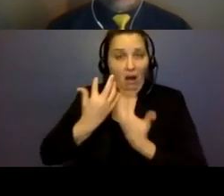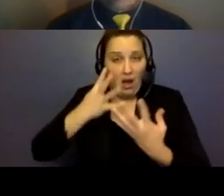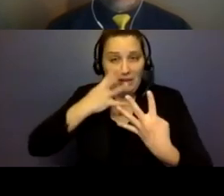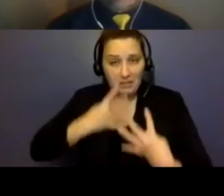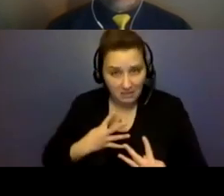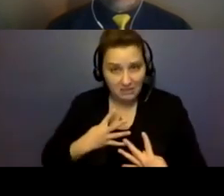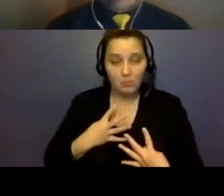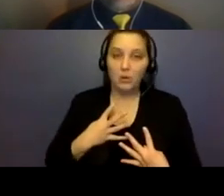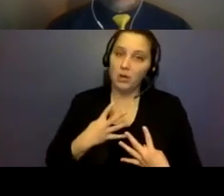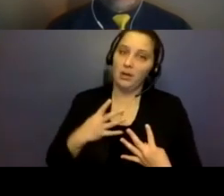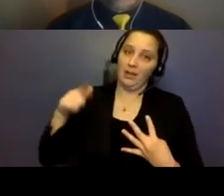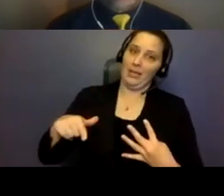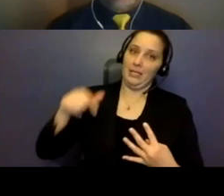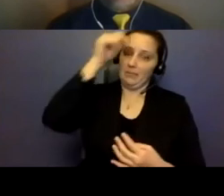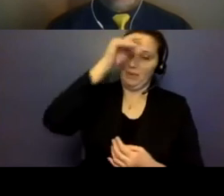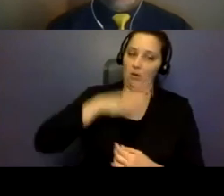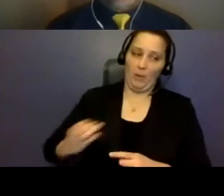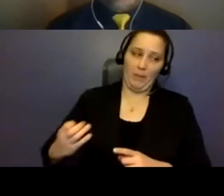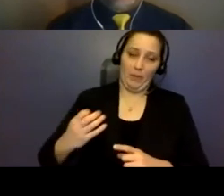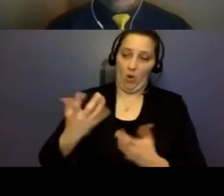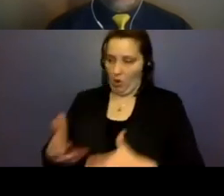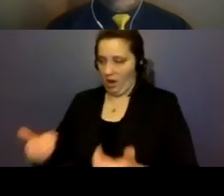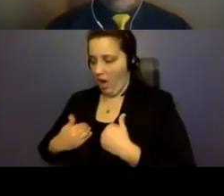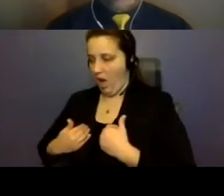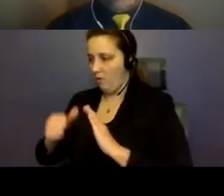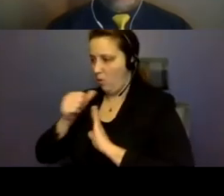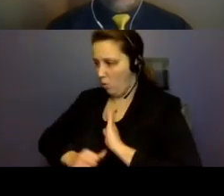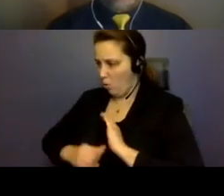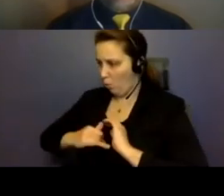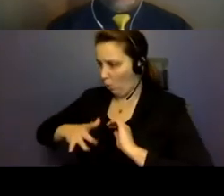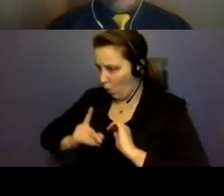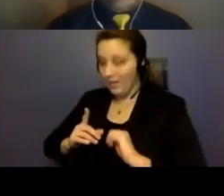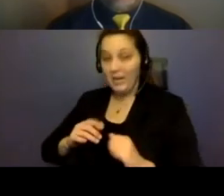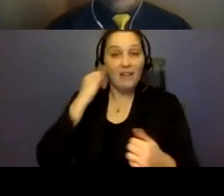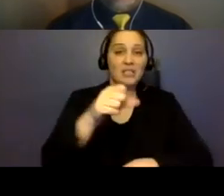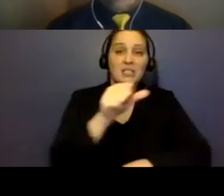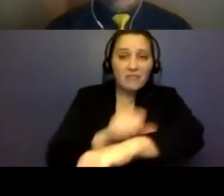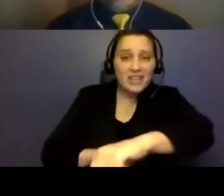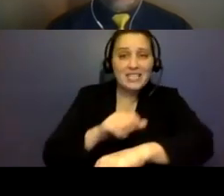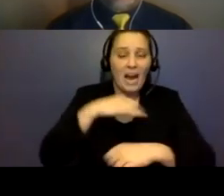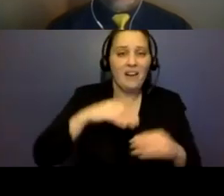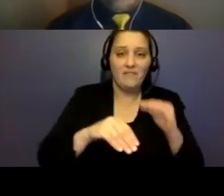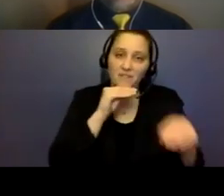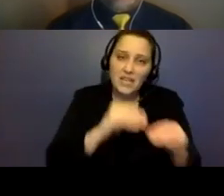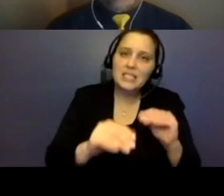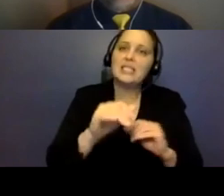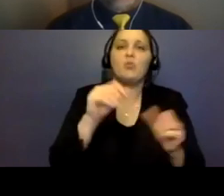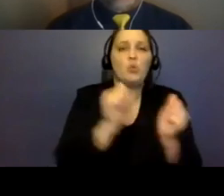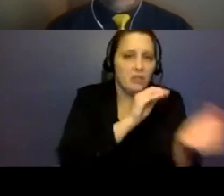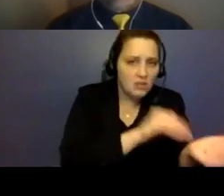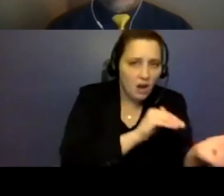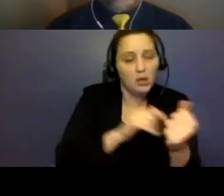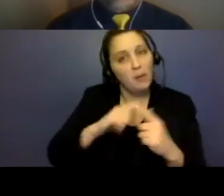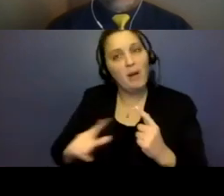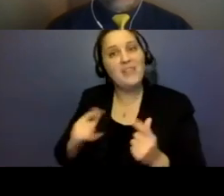potentially service members going back to war with wounds that, if it was an external one, I'd see it, I could fix it. Hey, go down to the dock, get this done. But there